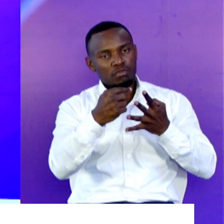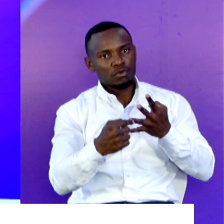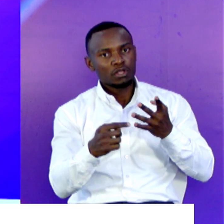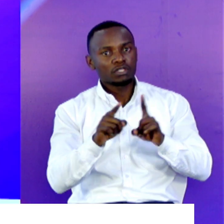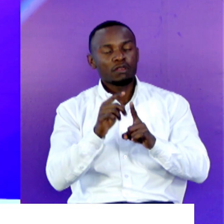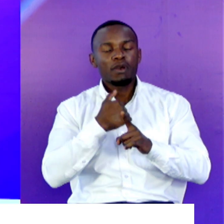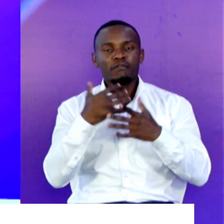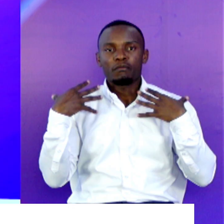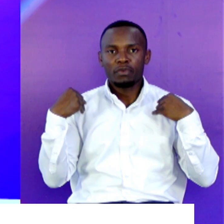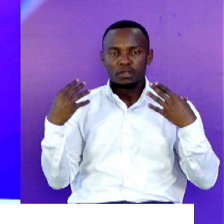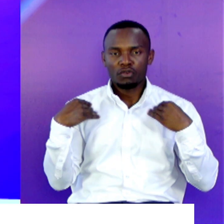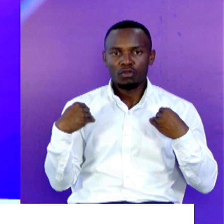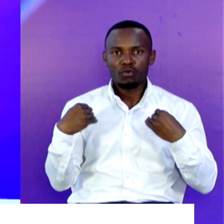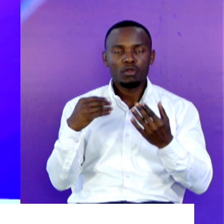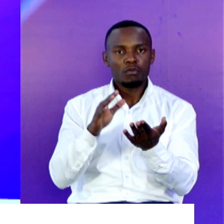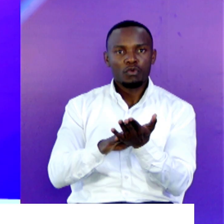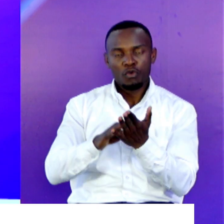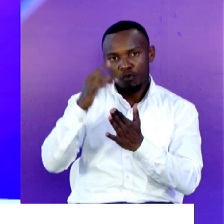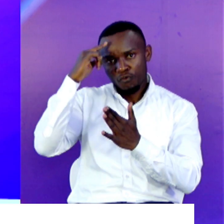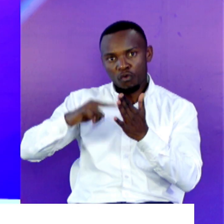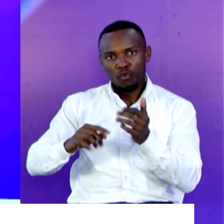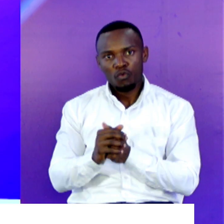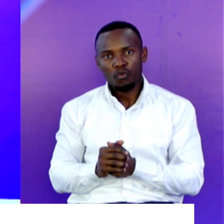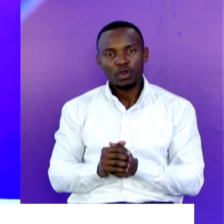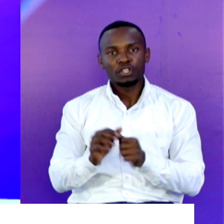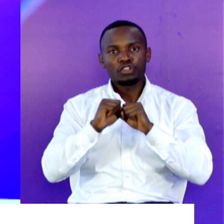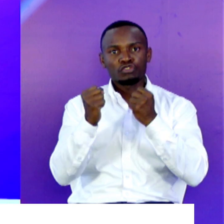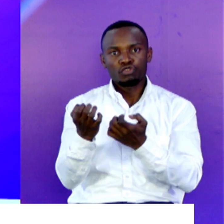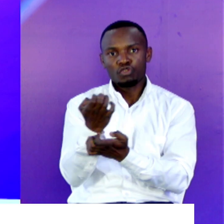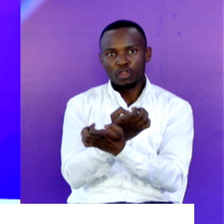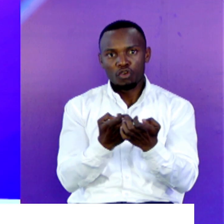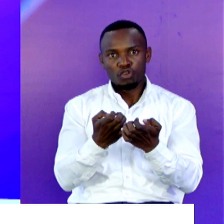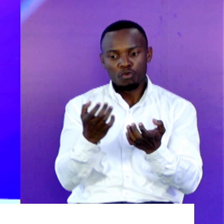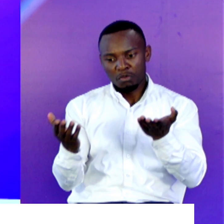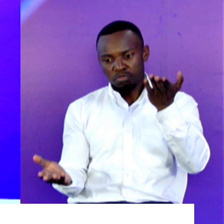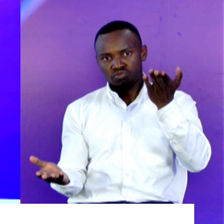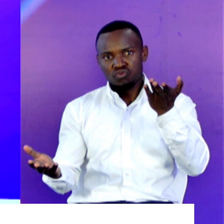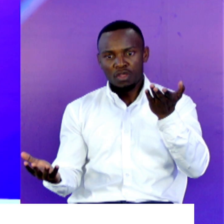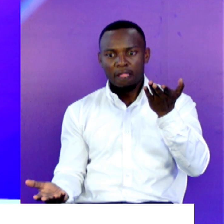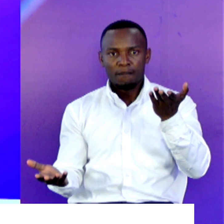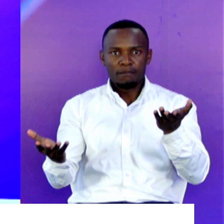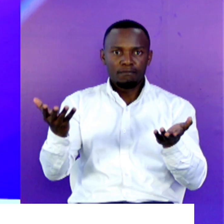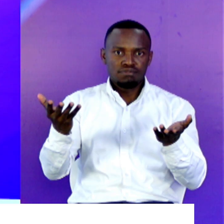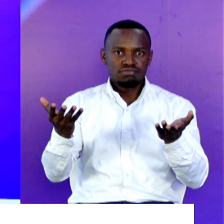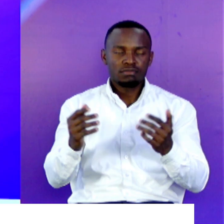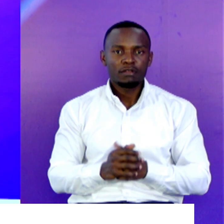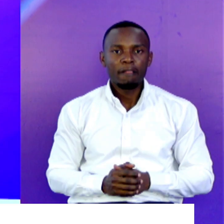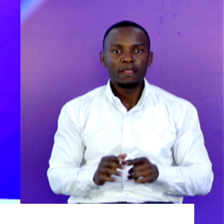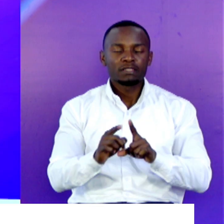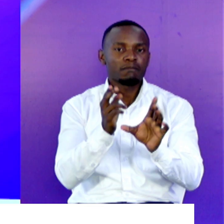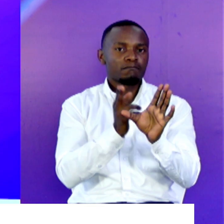the socio-economic divide in the country. Participants will engage in